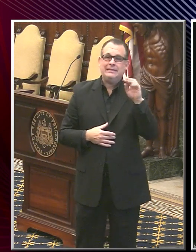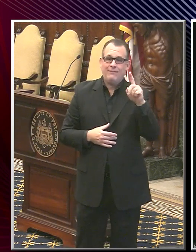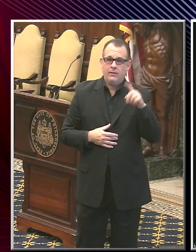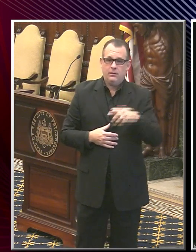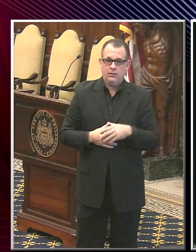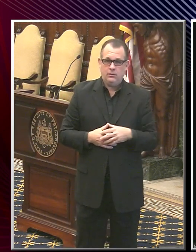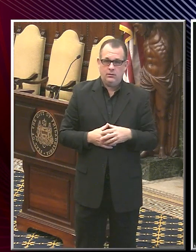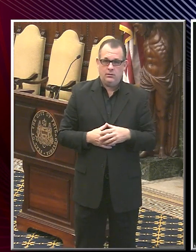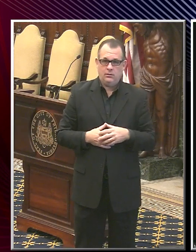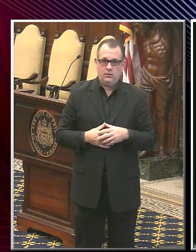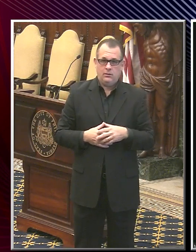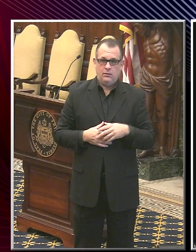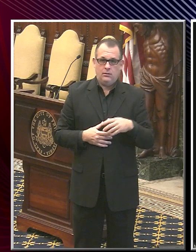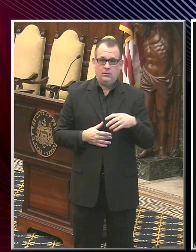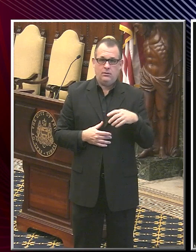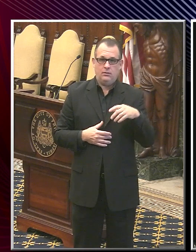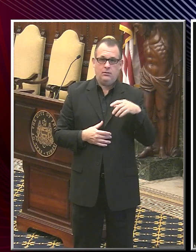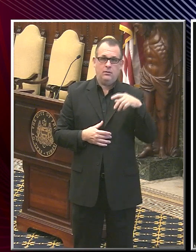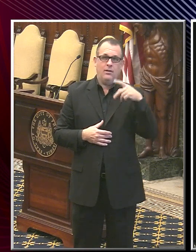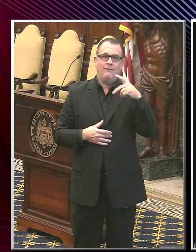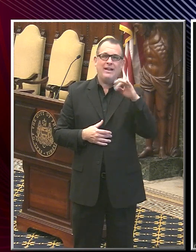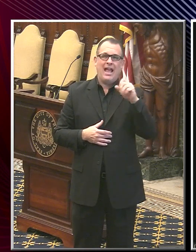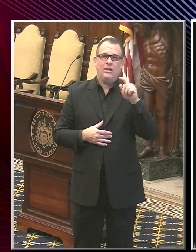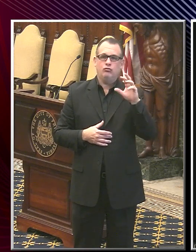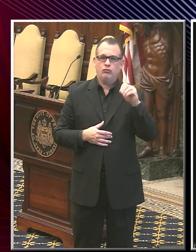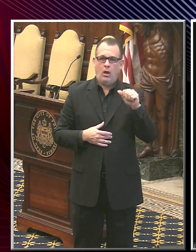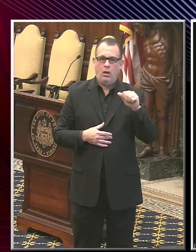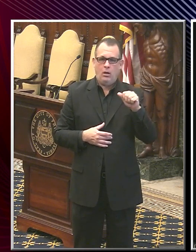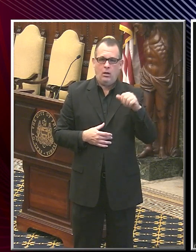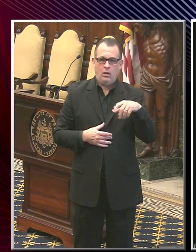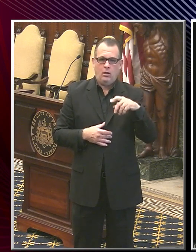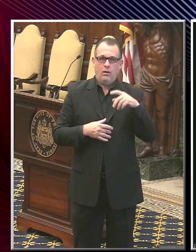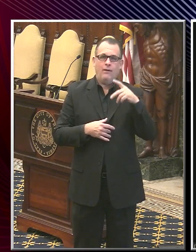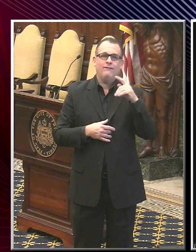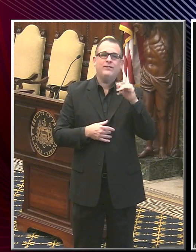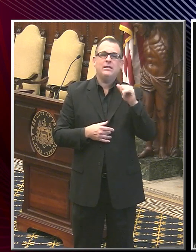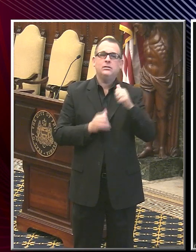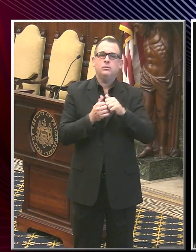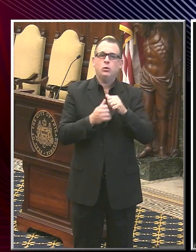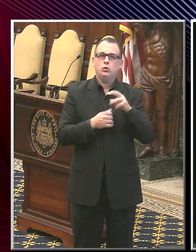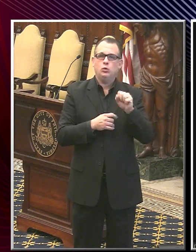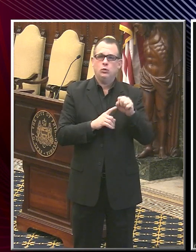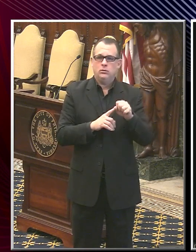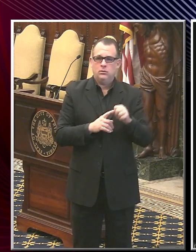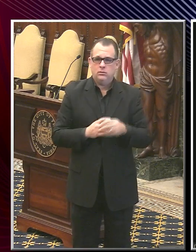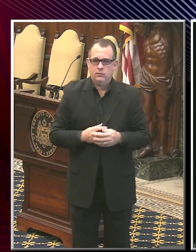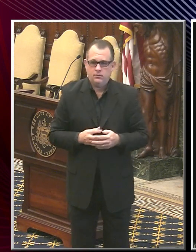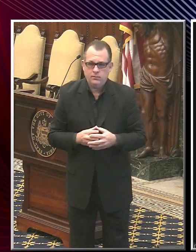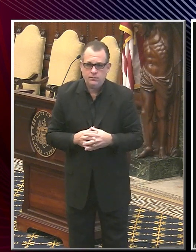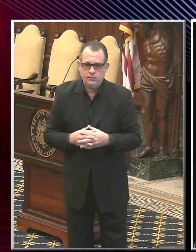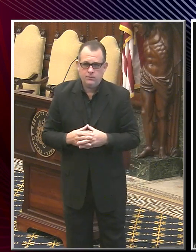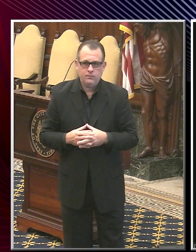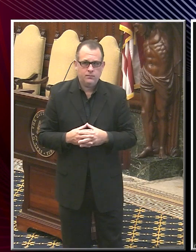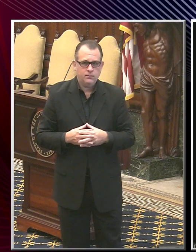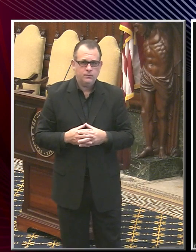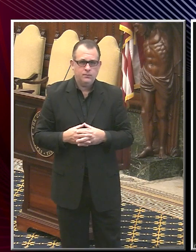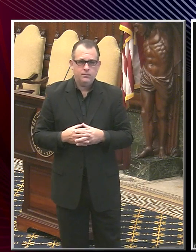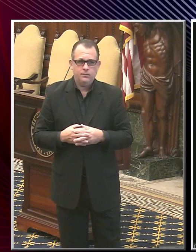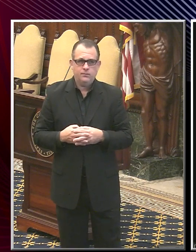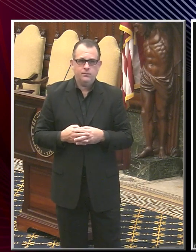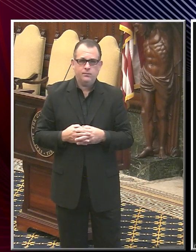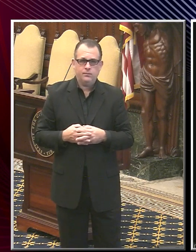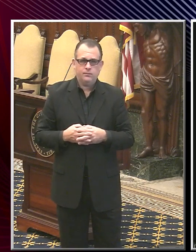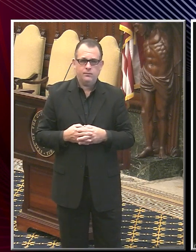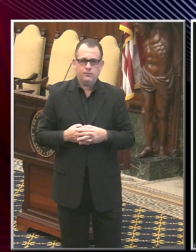Sports Network. My question is for Dr. Farley. As we know, during the Thanksgiving holiday, the big thing is high school